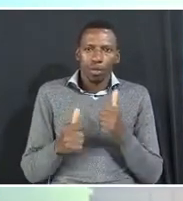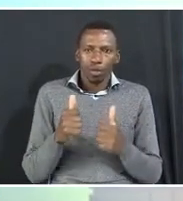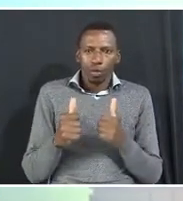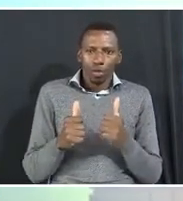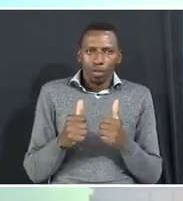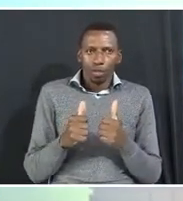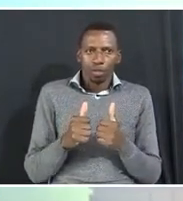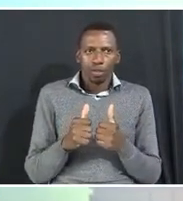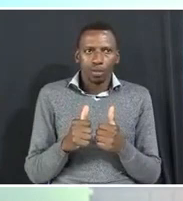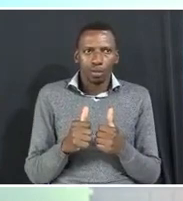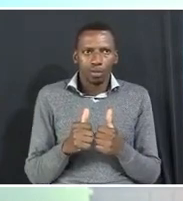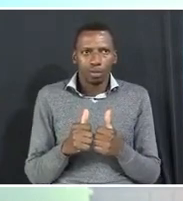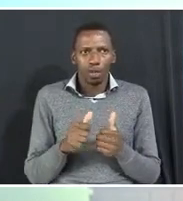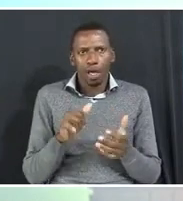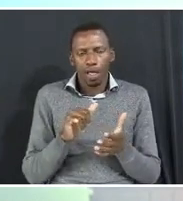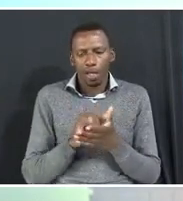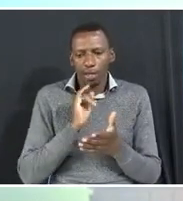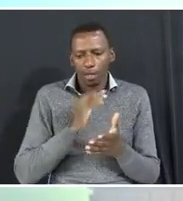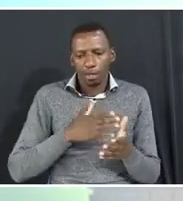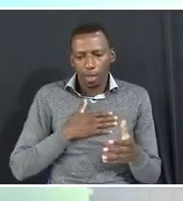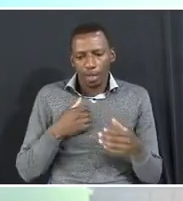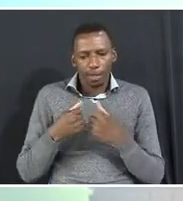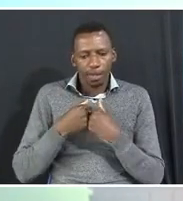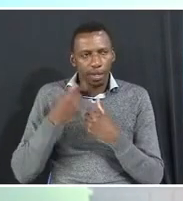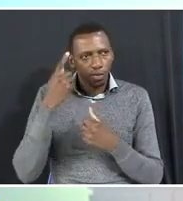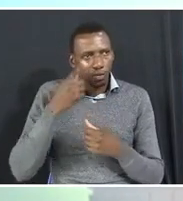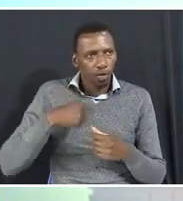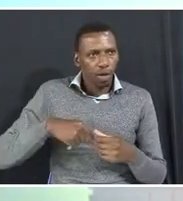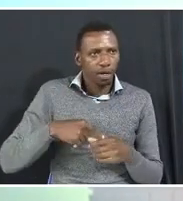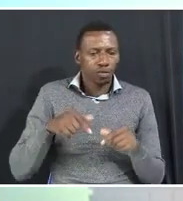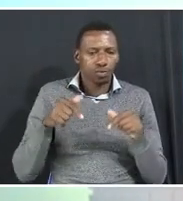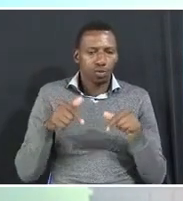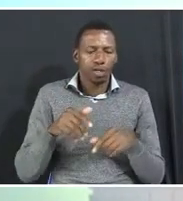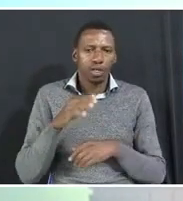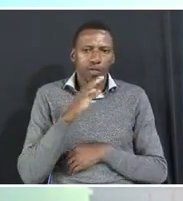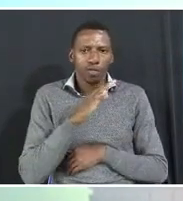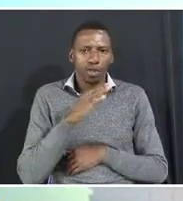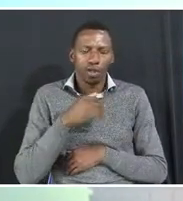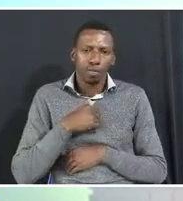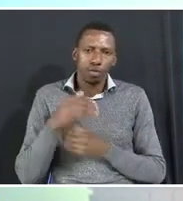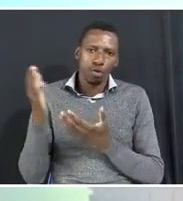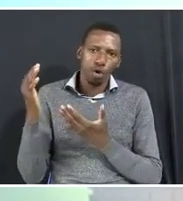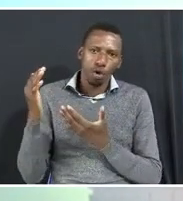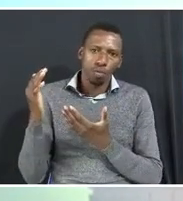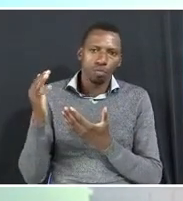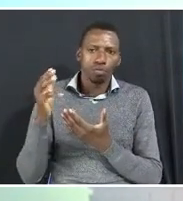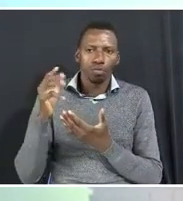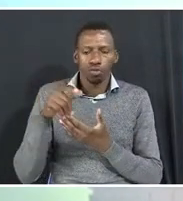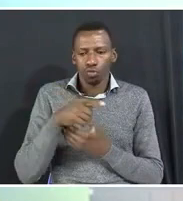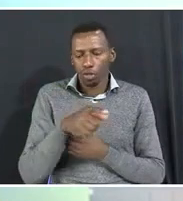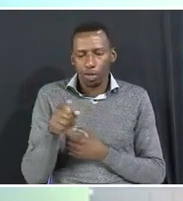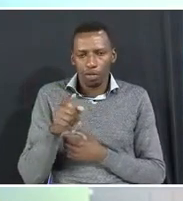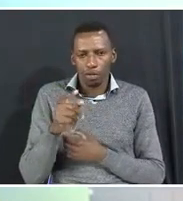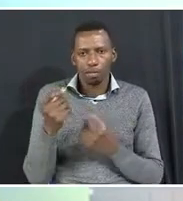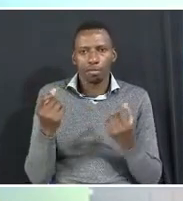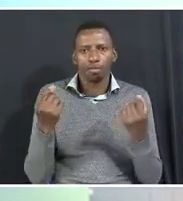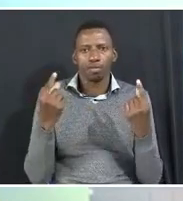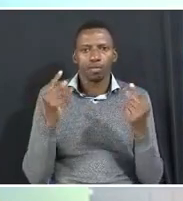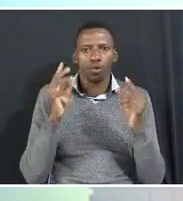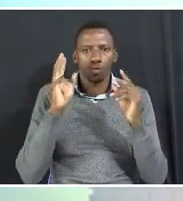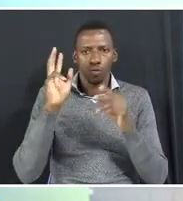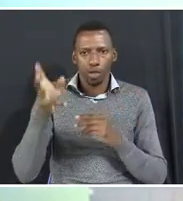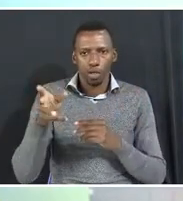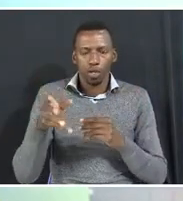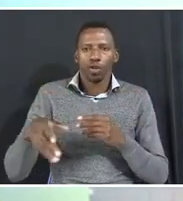Let me not raise them, but that is my challenge for us this evening, and I hope that it will make sense to us. God